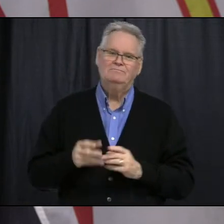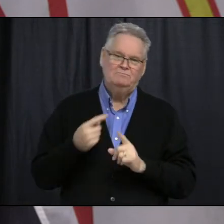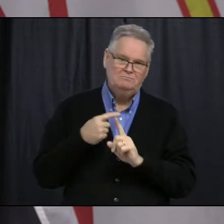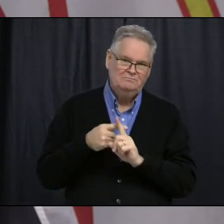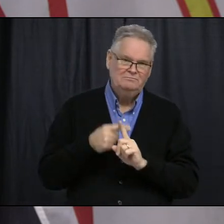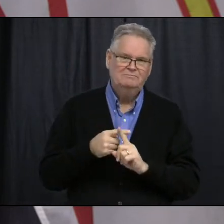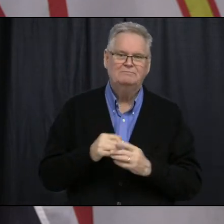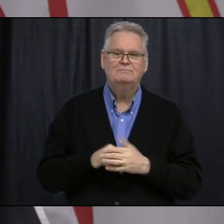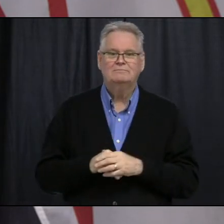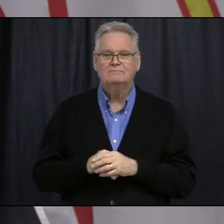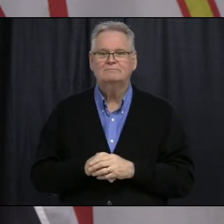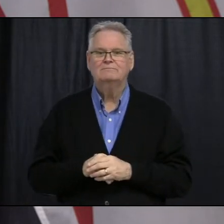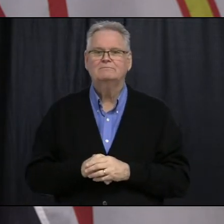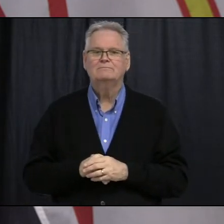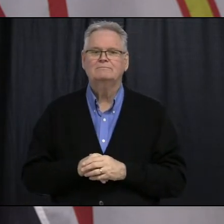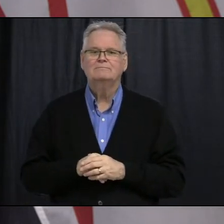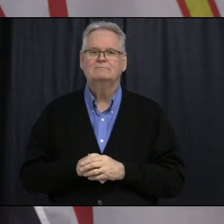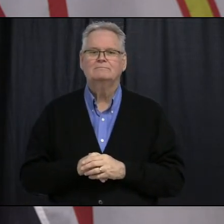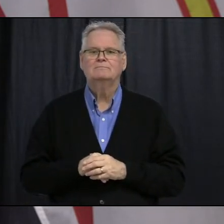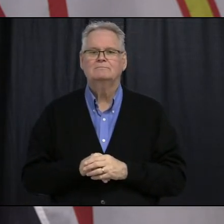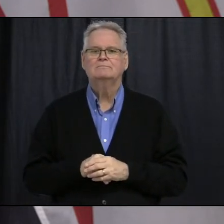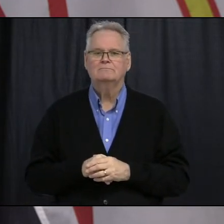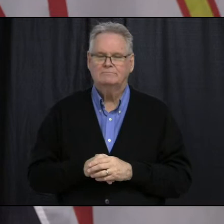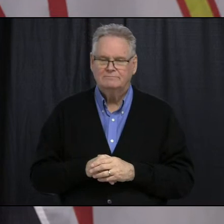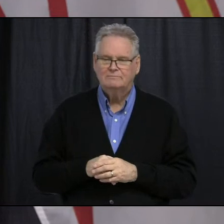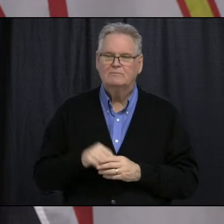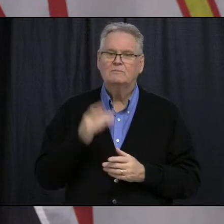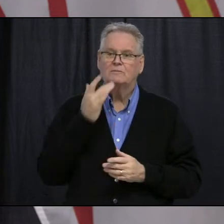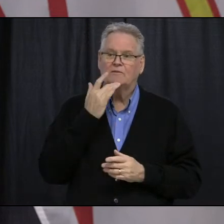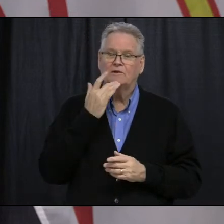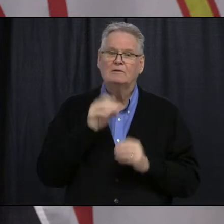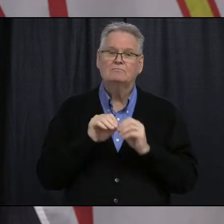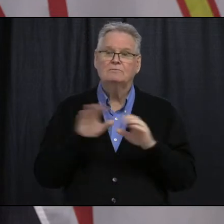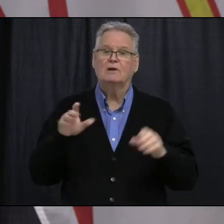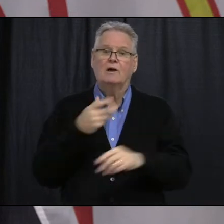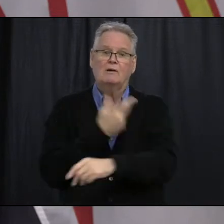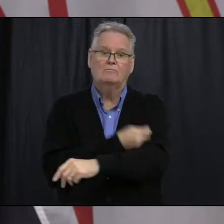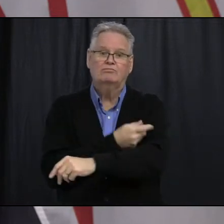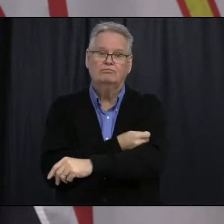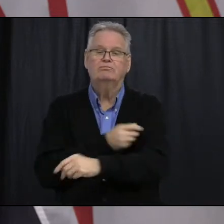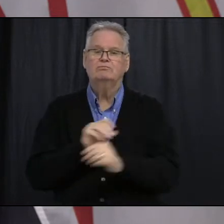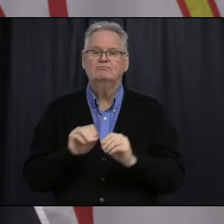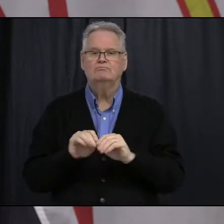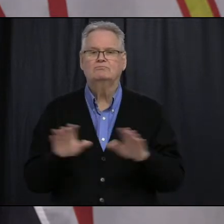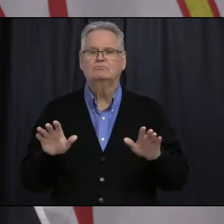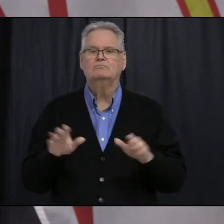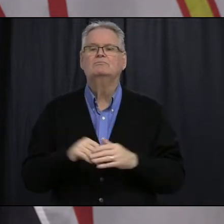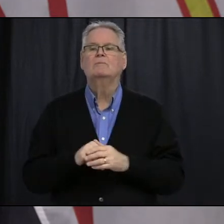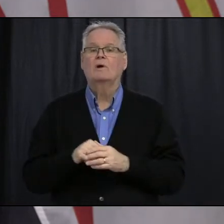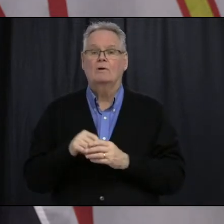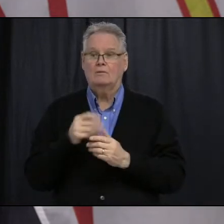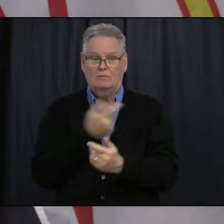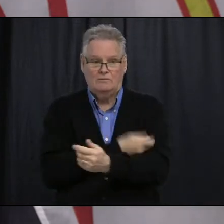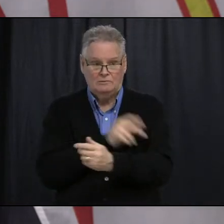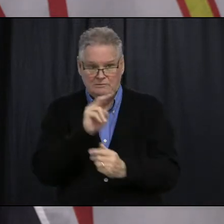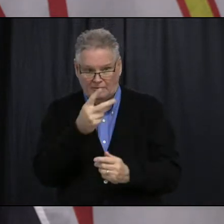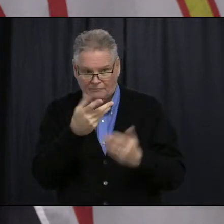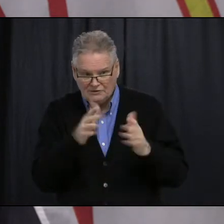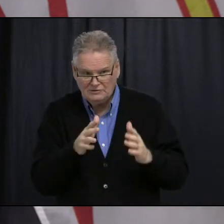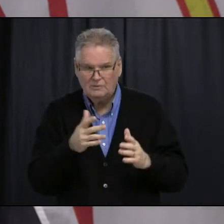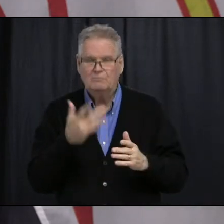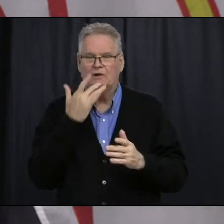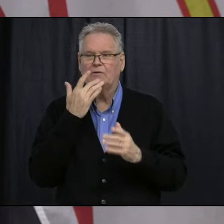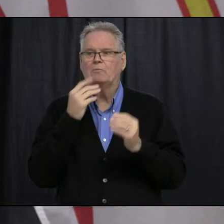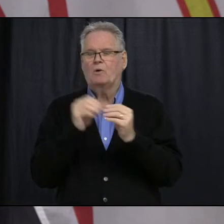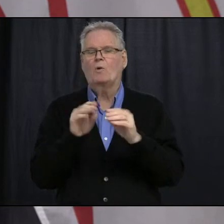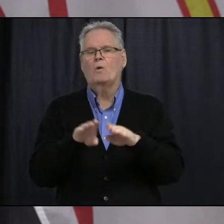fully vaccinated, I think is really a requirement for that, free and easy movement in the larger groups.